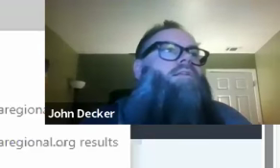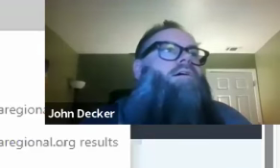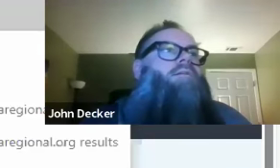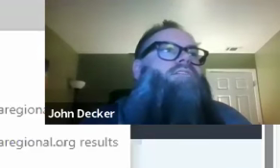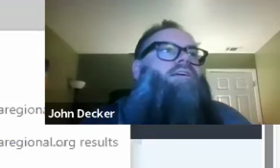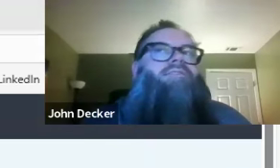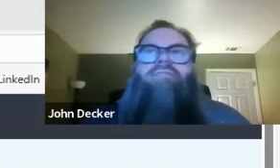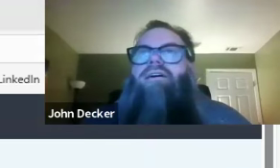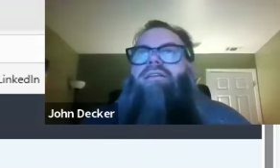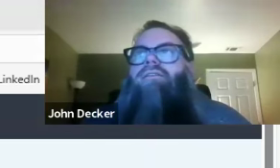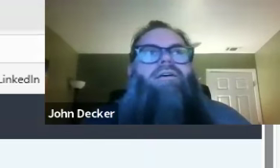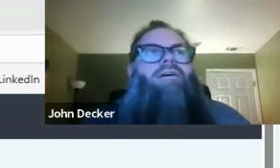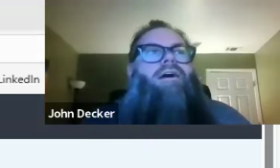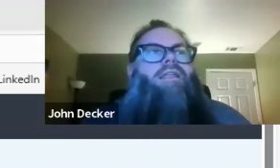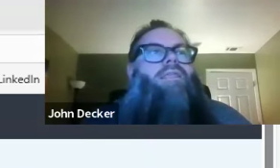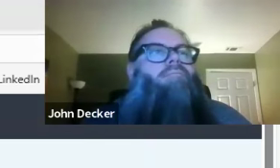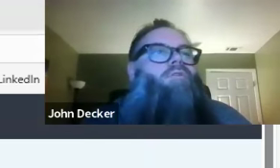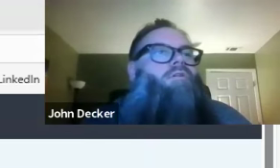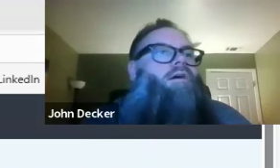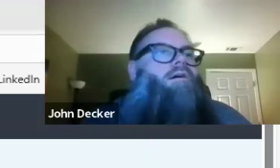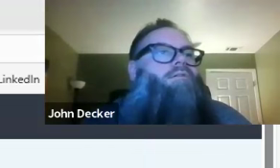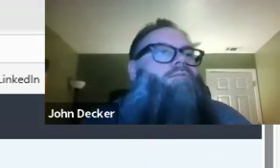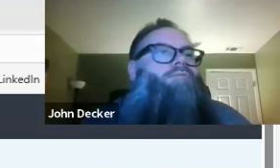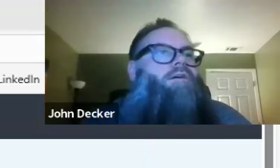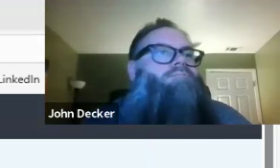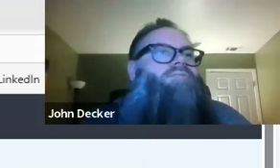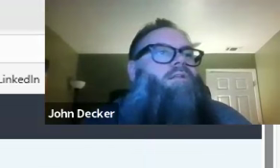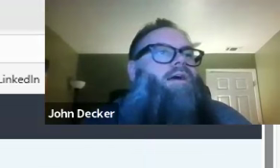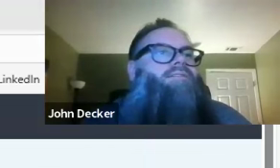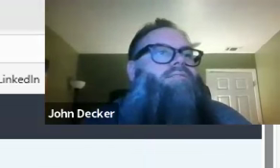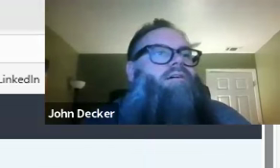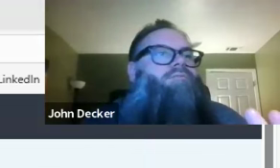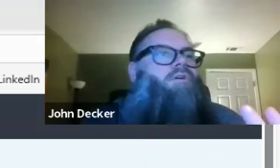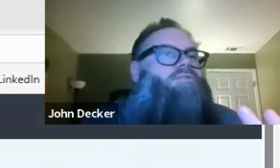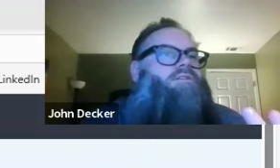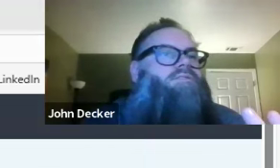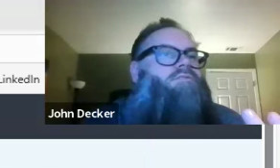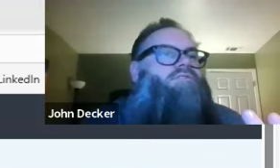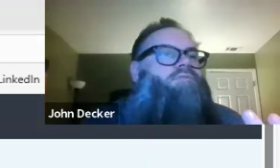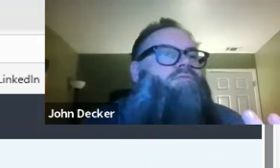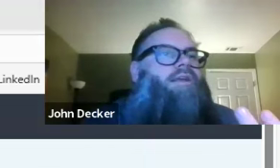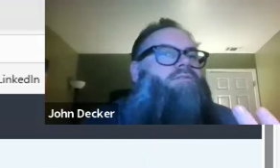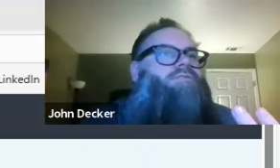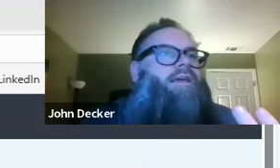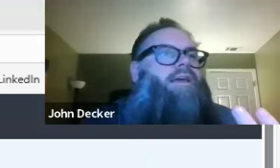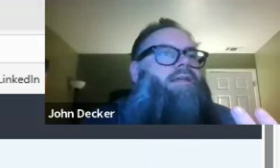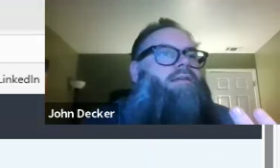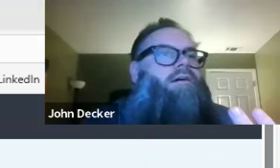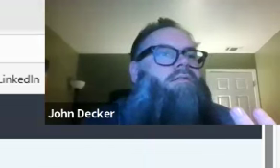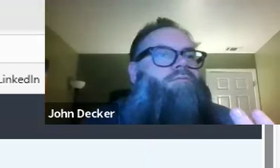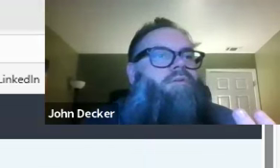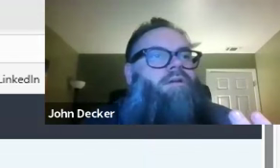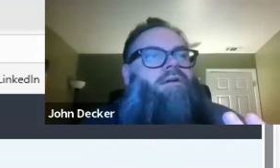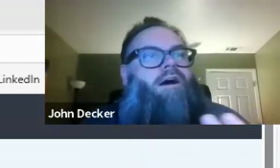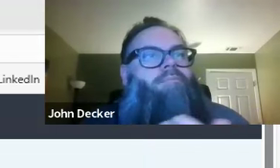this here. But DDS has done a number of spotlights of Alta service providers